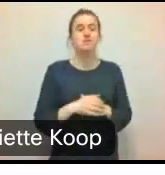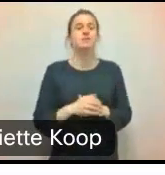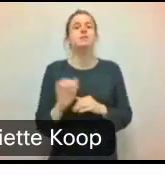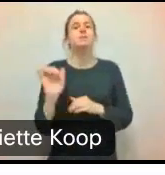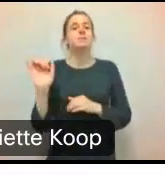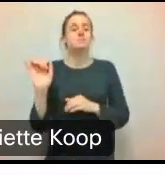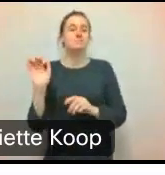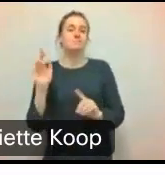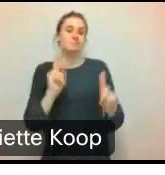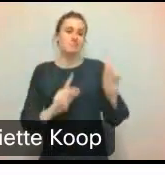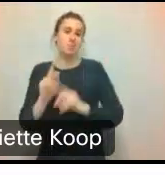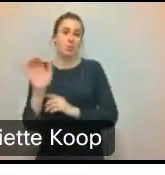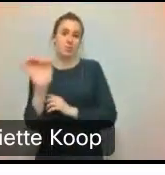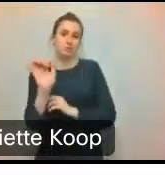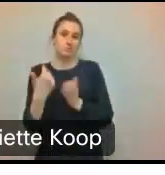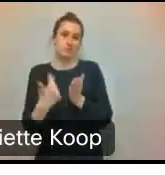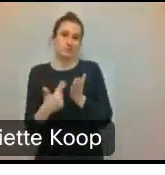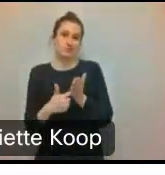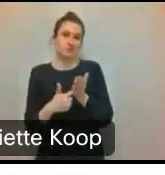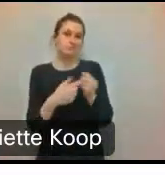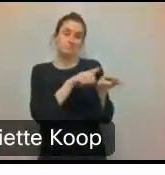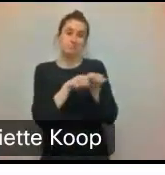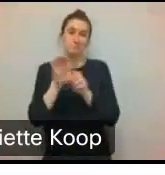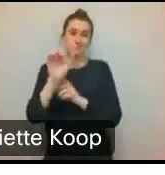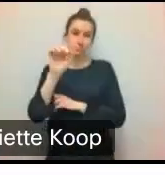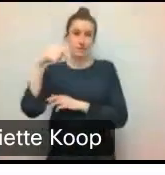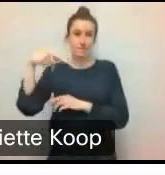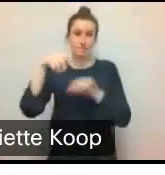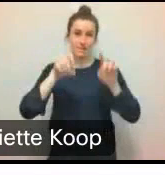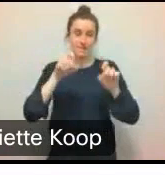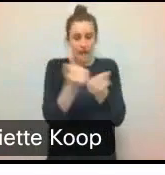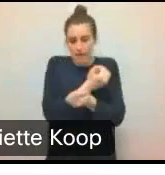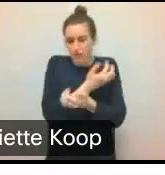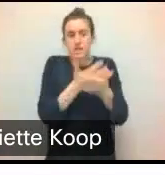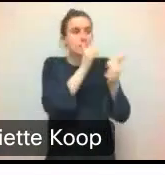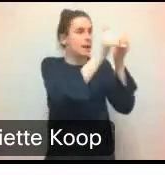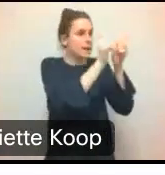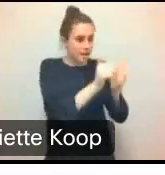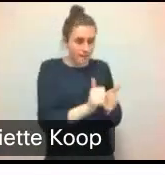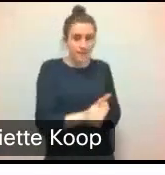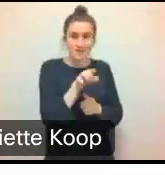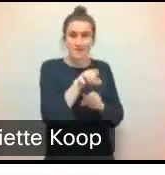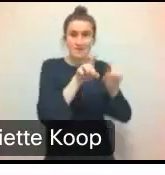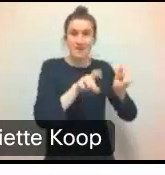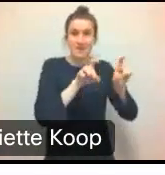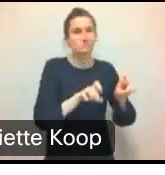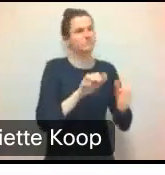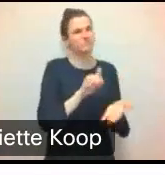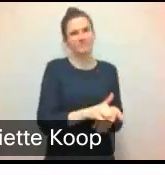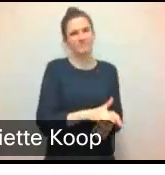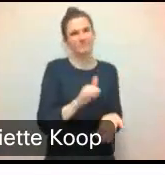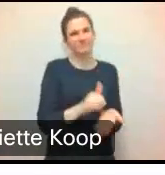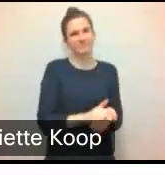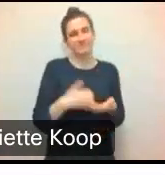the CRAP test. And not everything passes the CRAP test. It's not as, especially now, things are not as